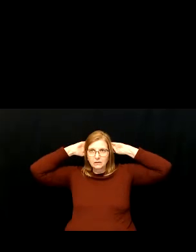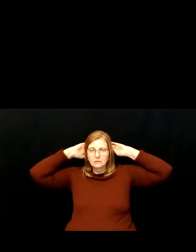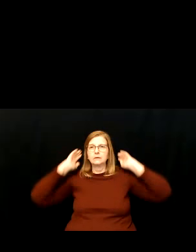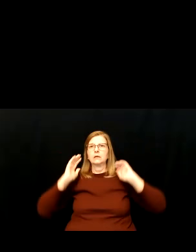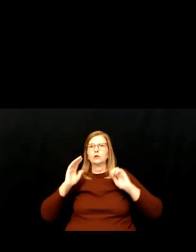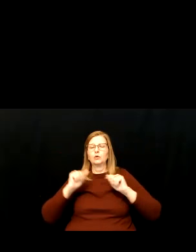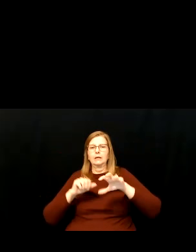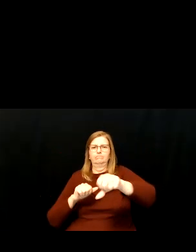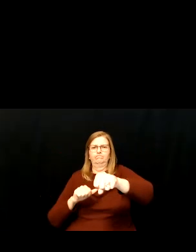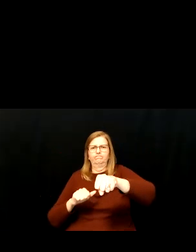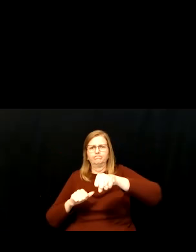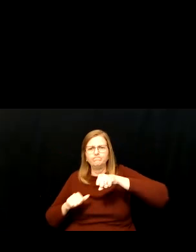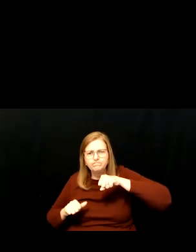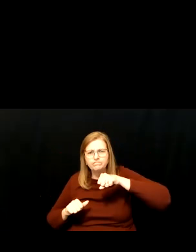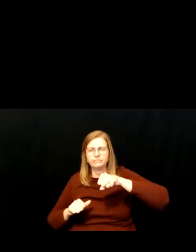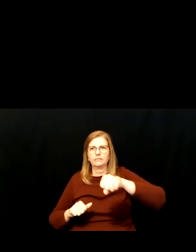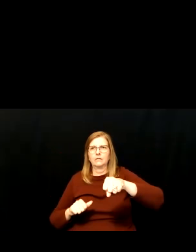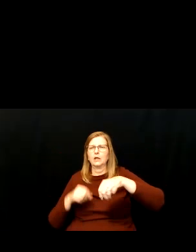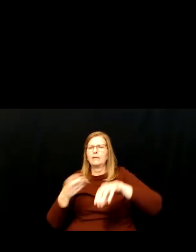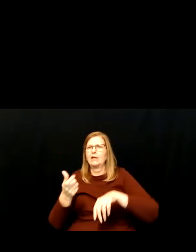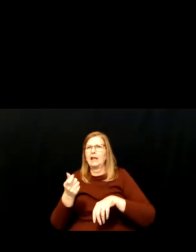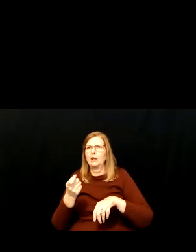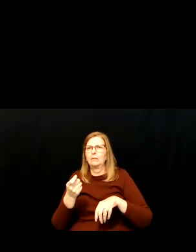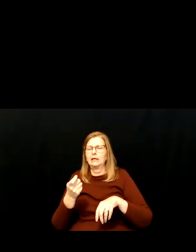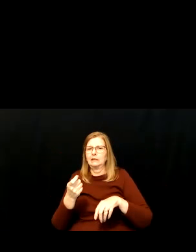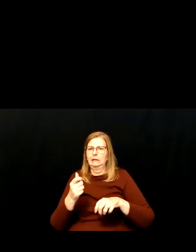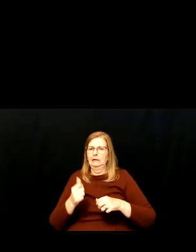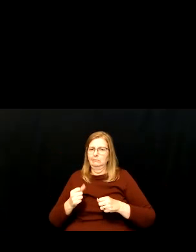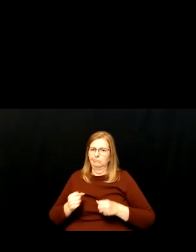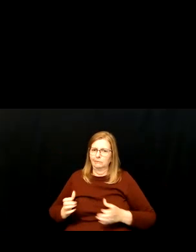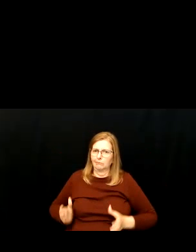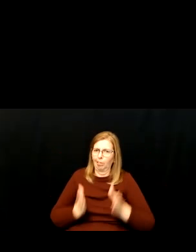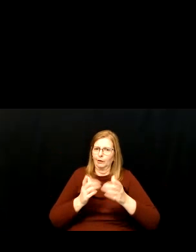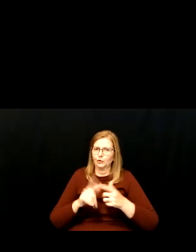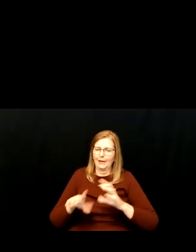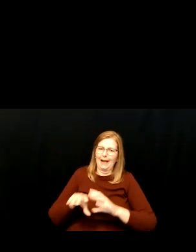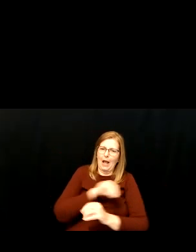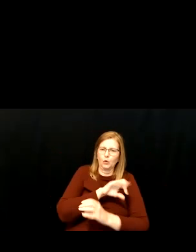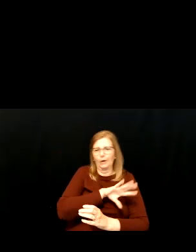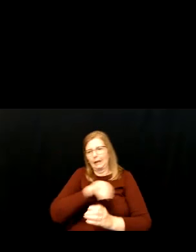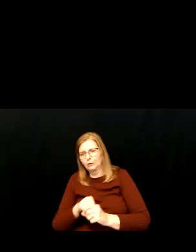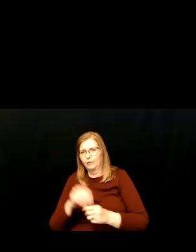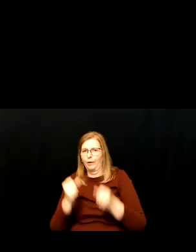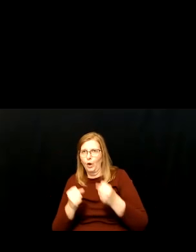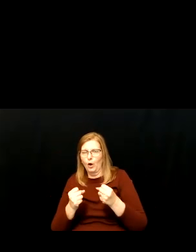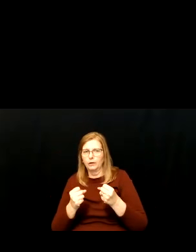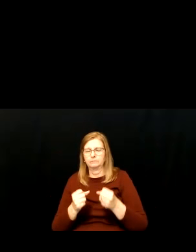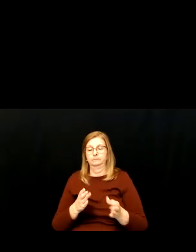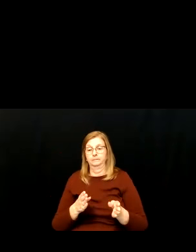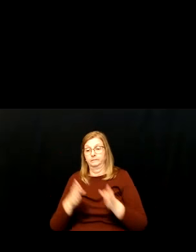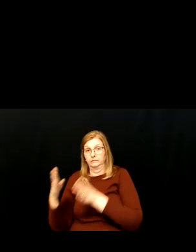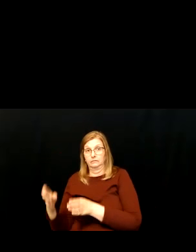pull forward, to be able to, it gives you a little bit of oomph to get out of the car or to get into the car and get settled. And then the final one